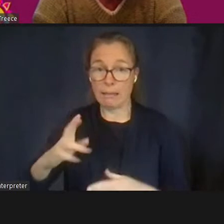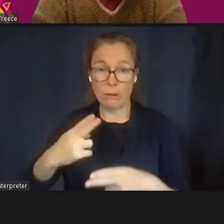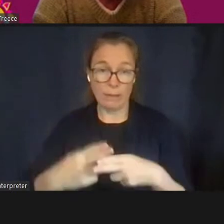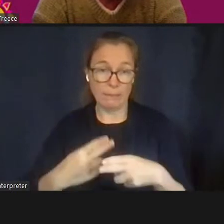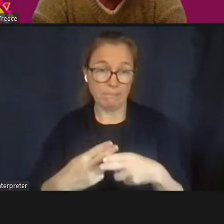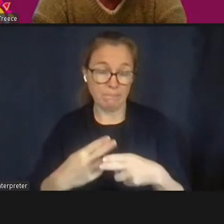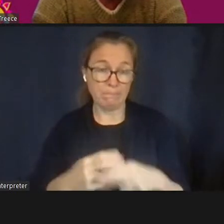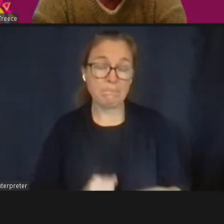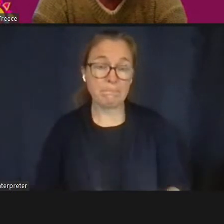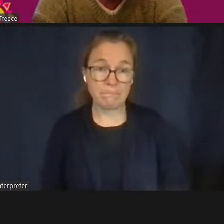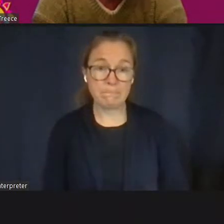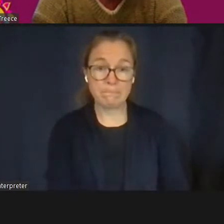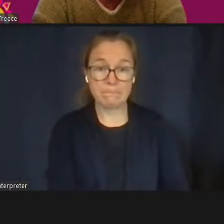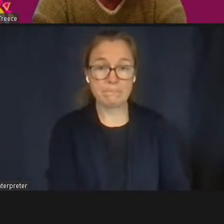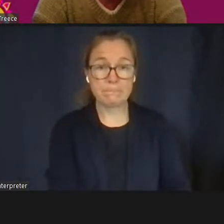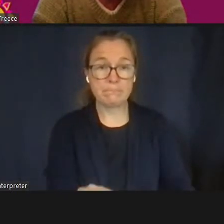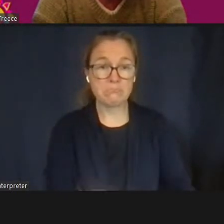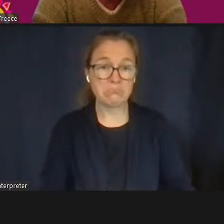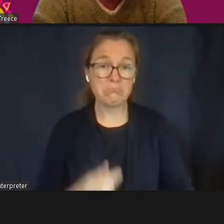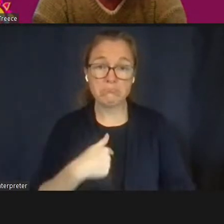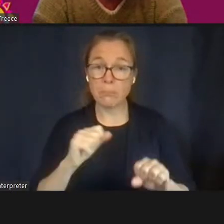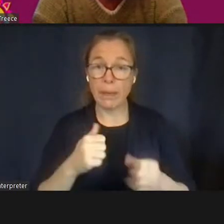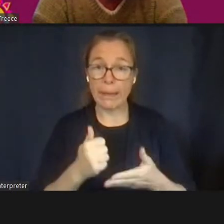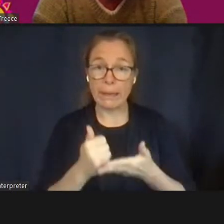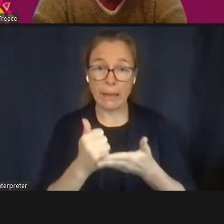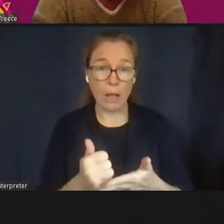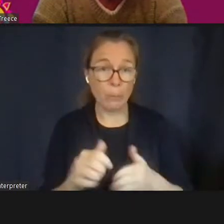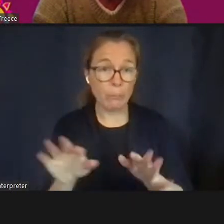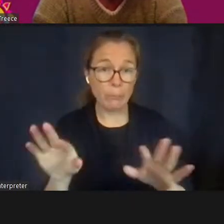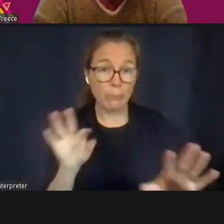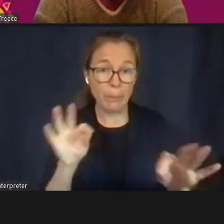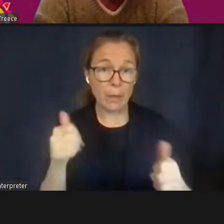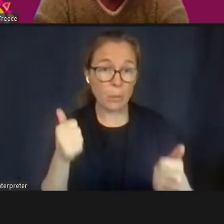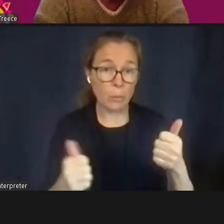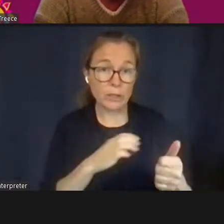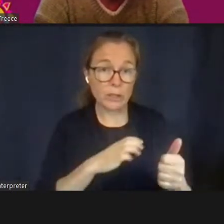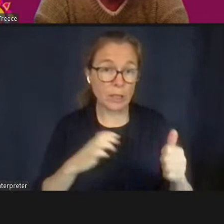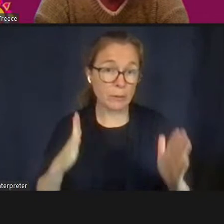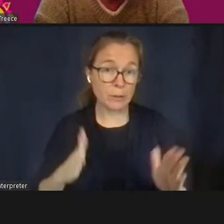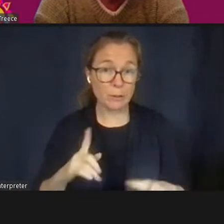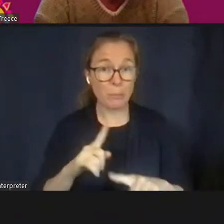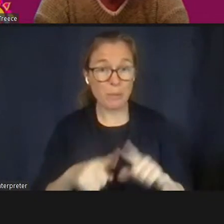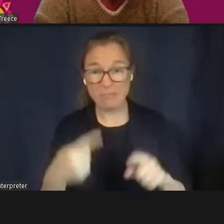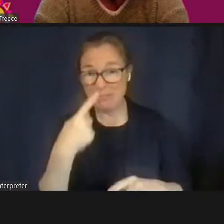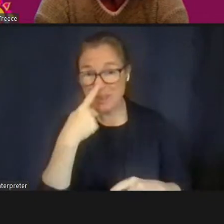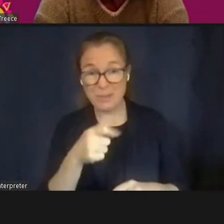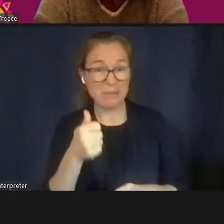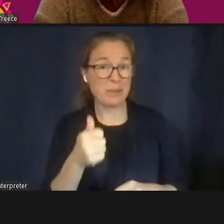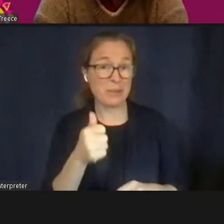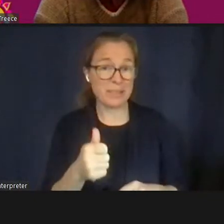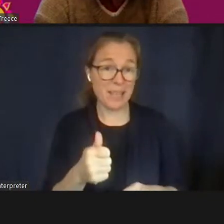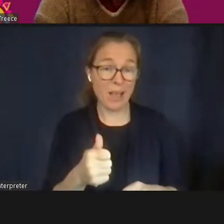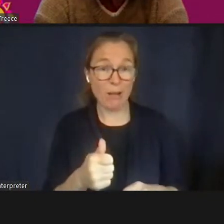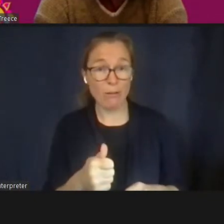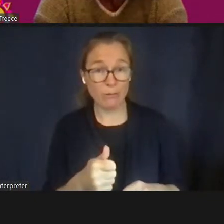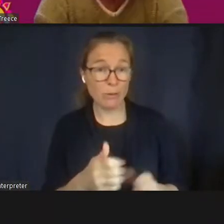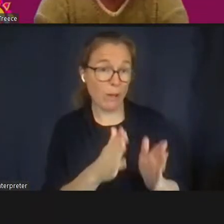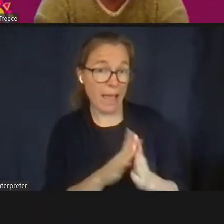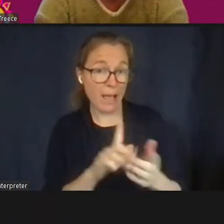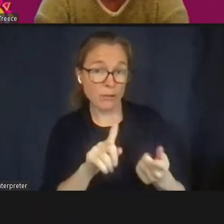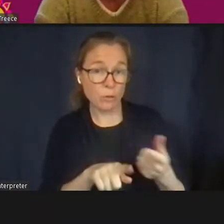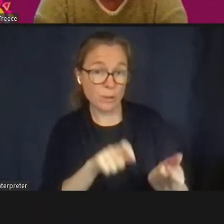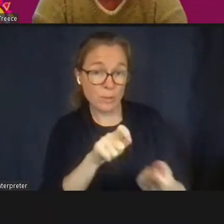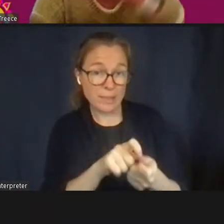And I can help with that too, but it would be lovely for you to go ahead and direct your question to a